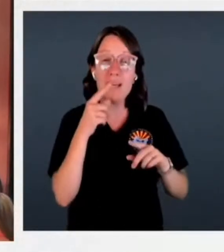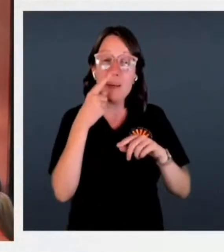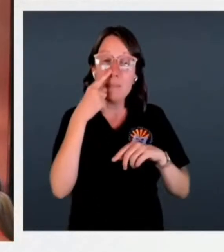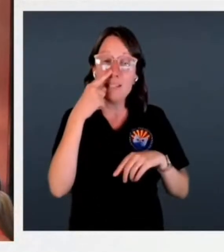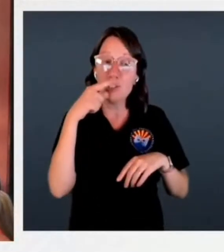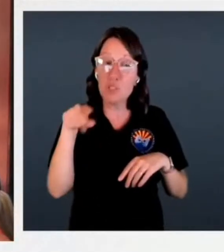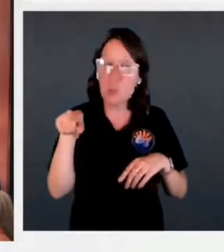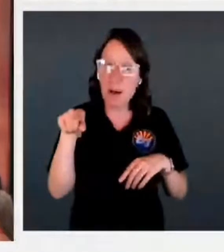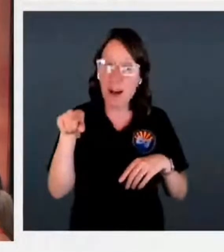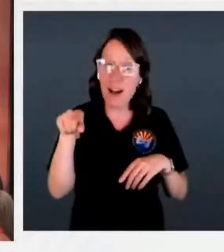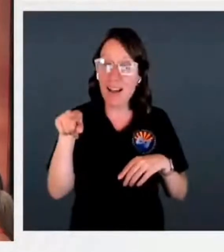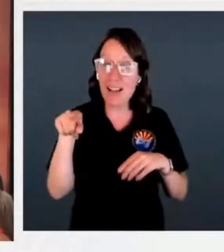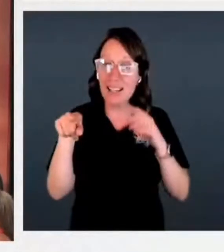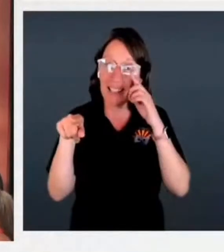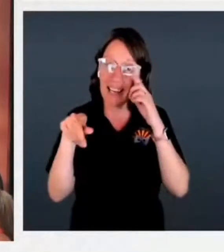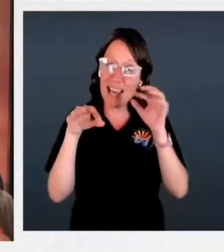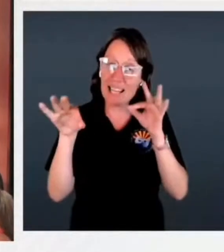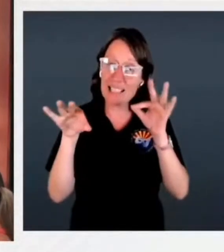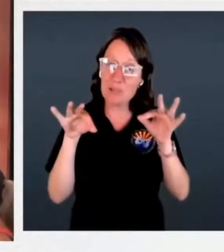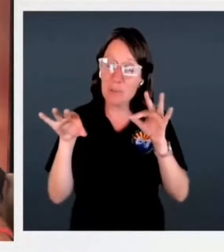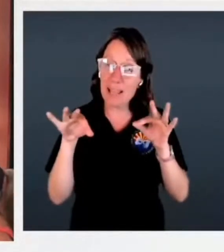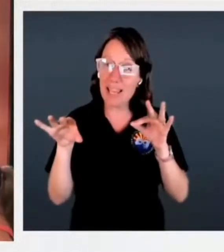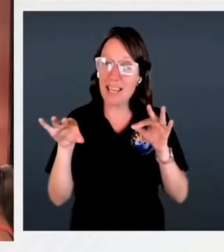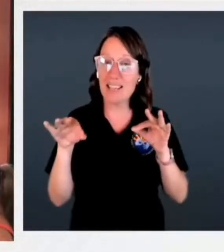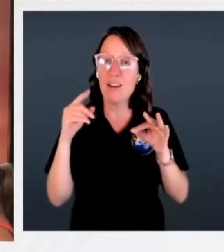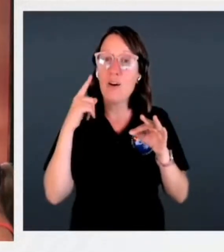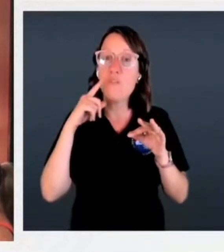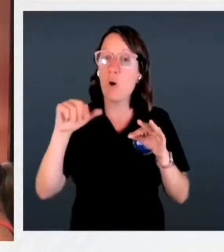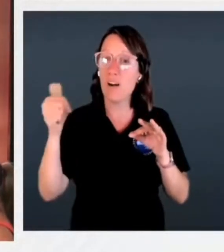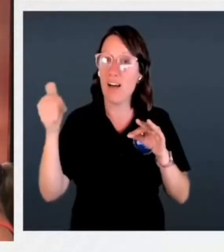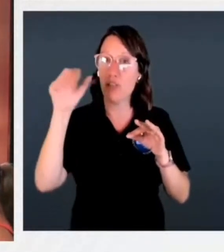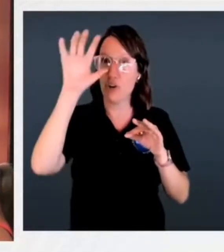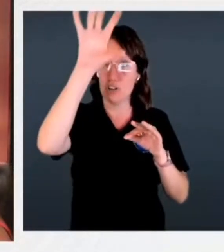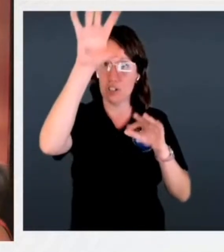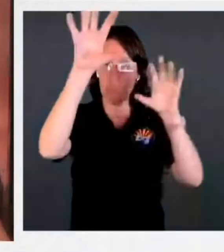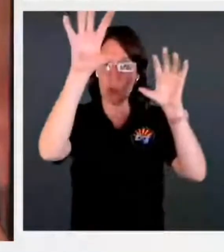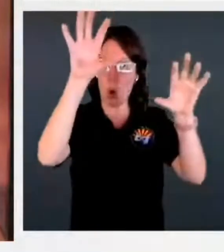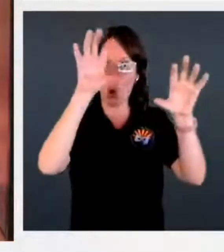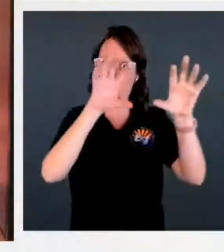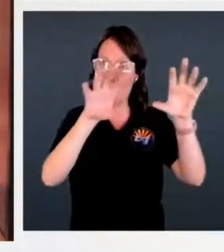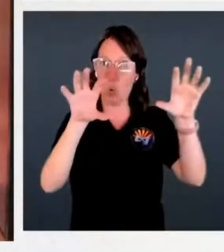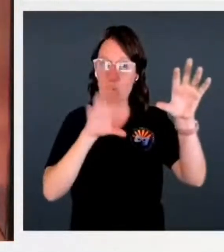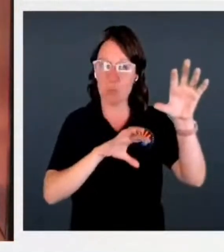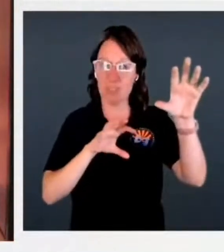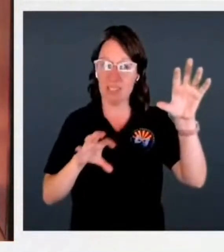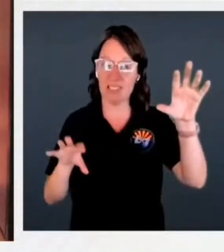C? Because I think the far northern sections of those zones do not need to be in an